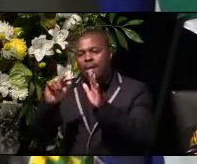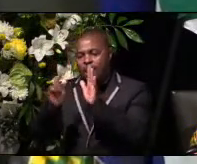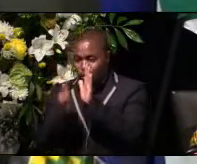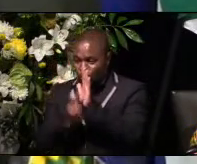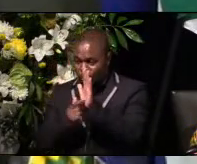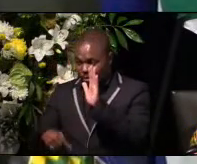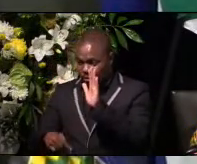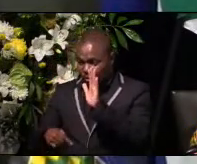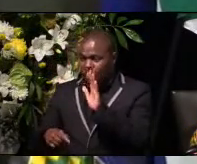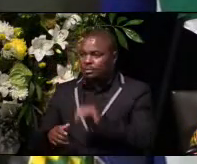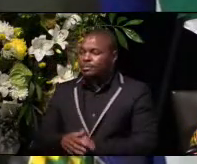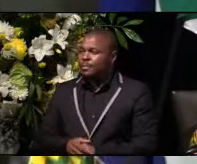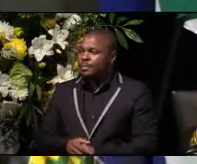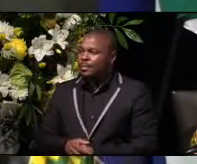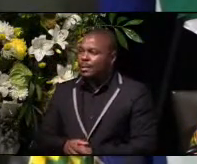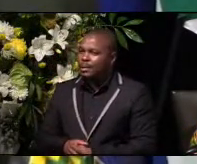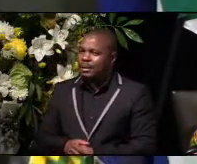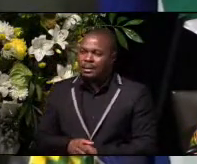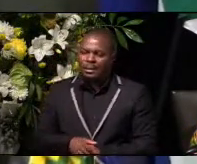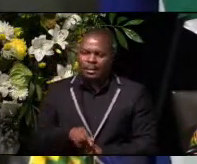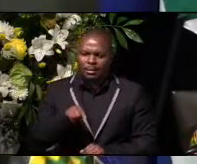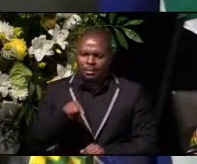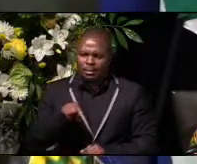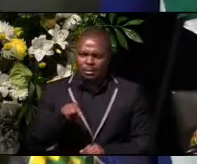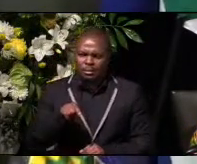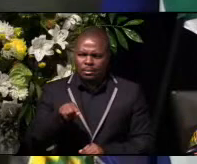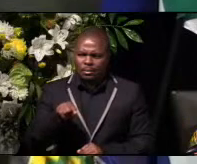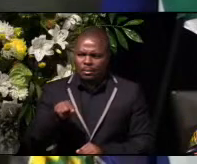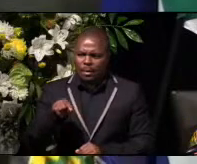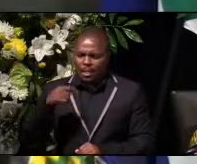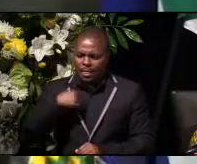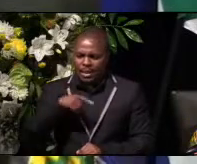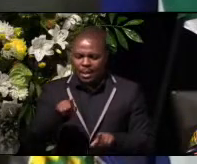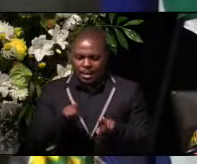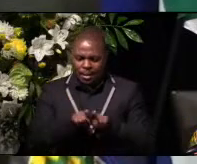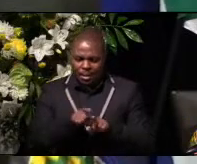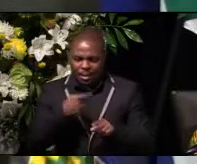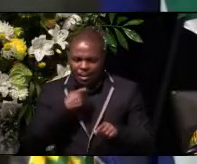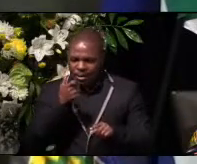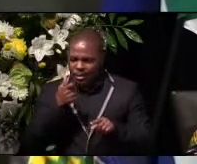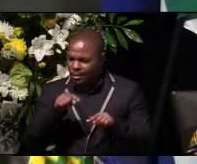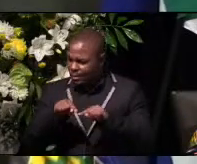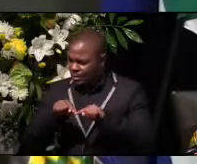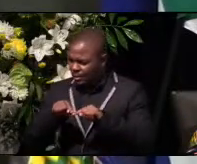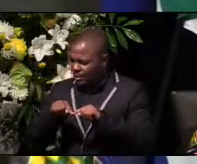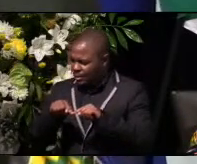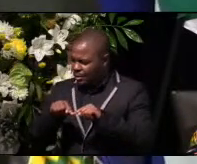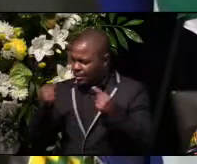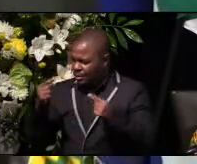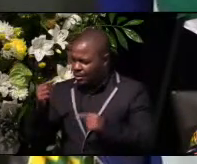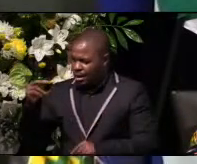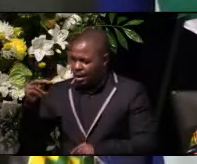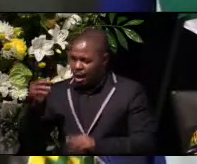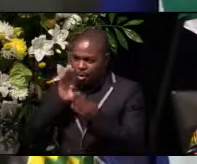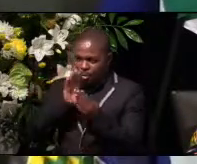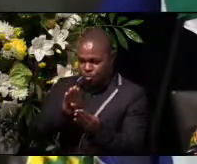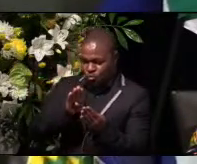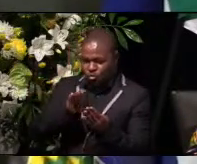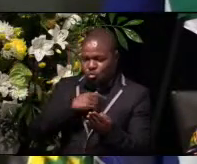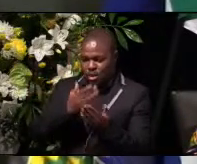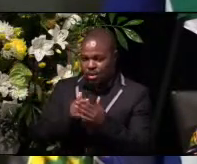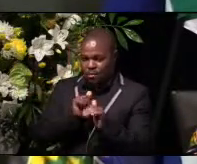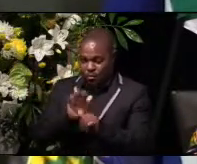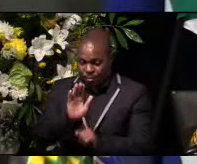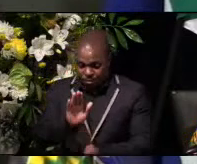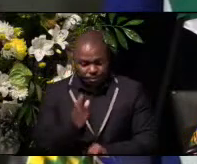not going to talk about the Judiciary it's a little but a different sort of perspective or different approach that one can follow